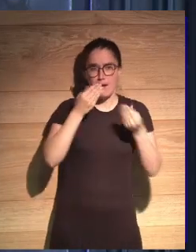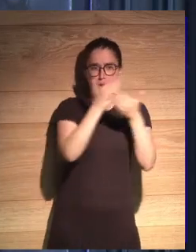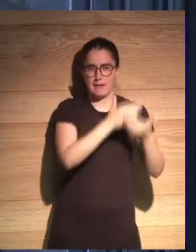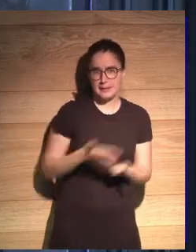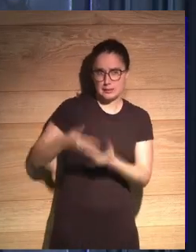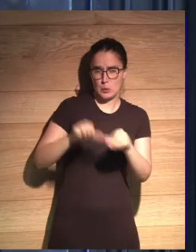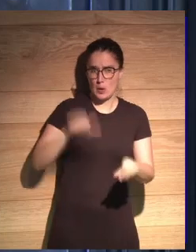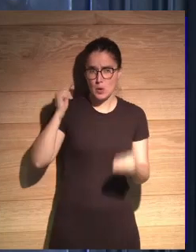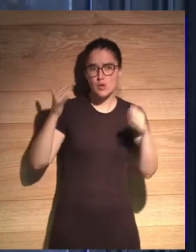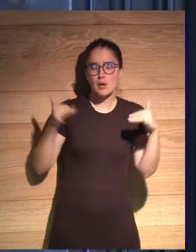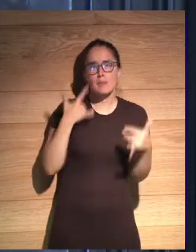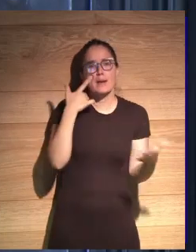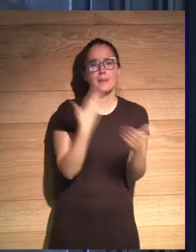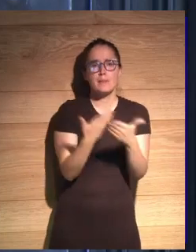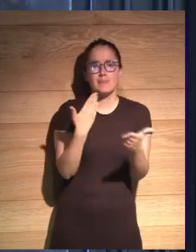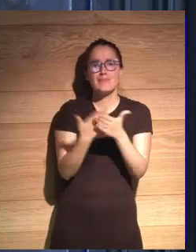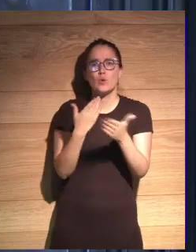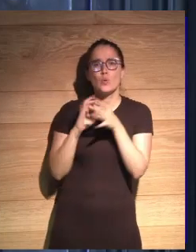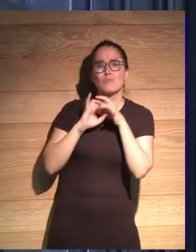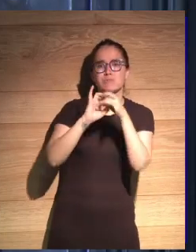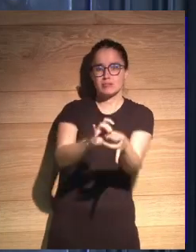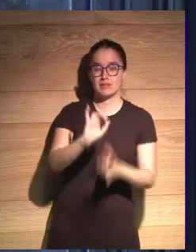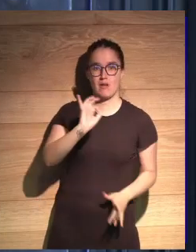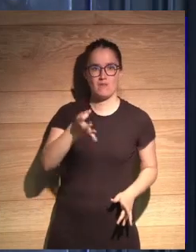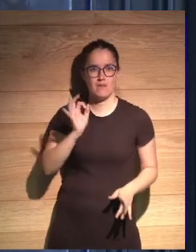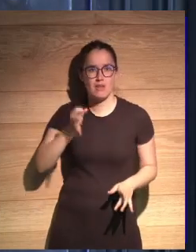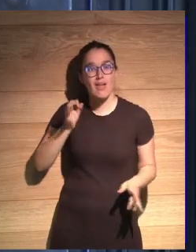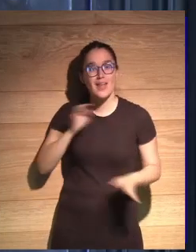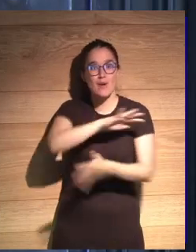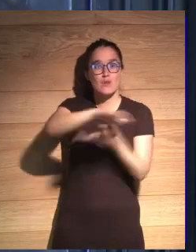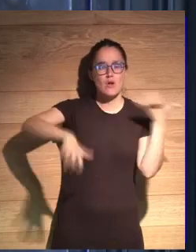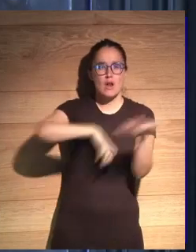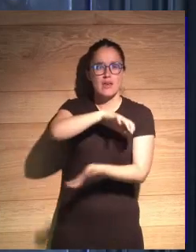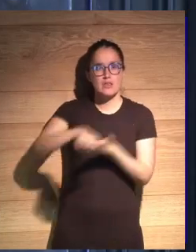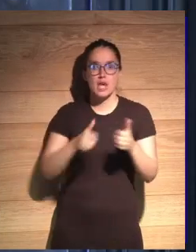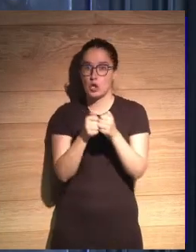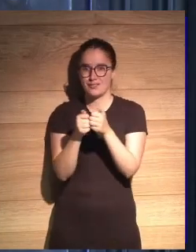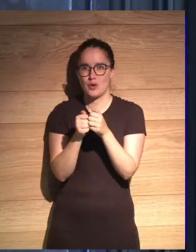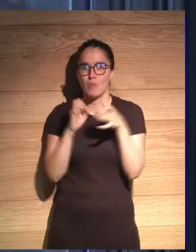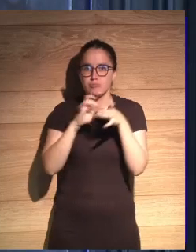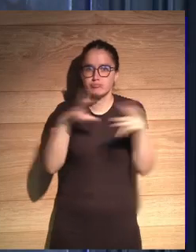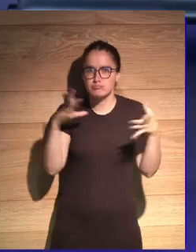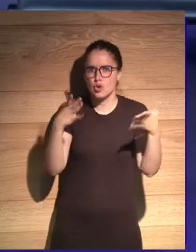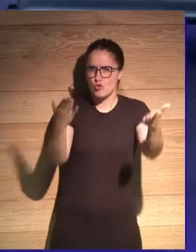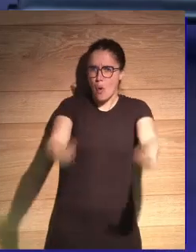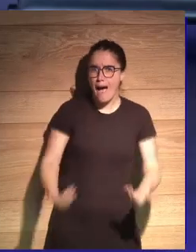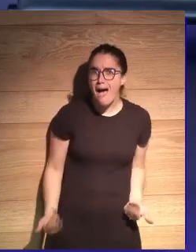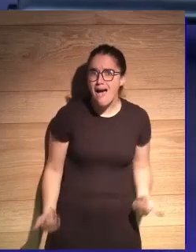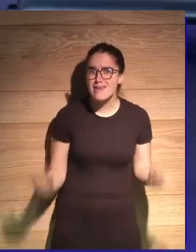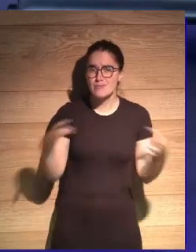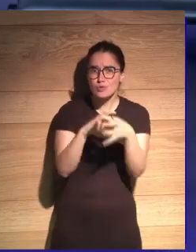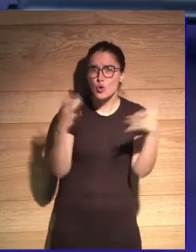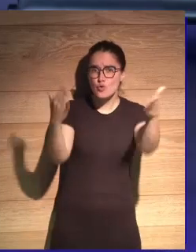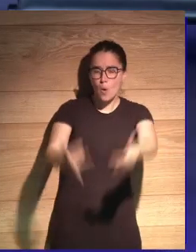There is no lengthwise study that has shown a certain